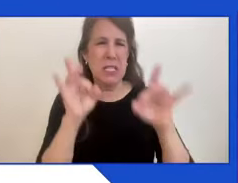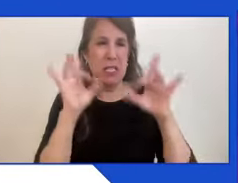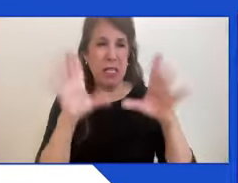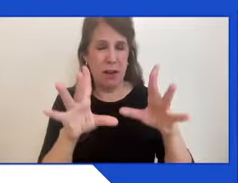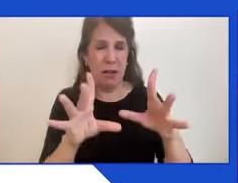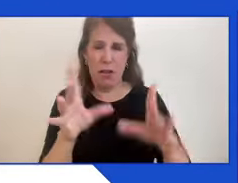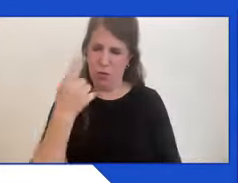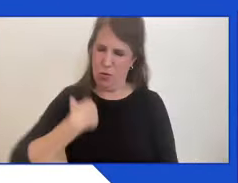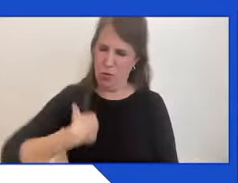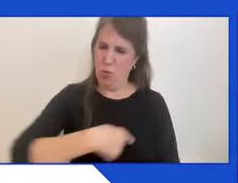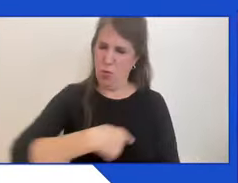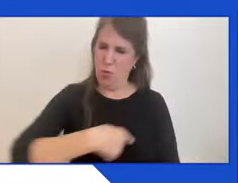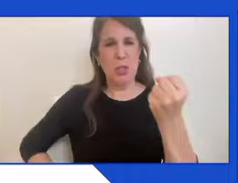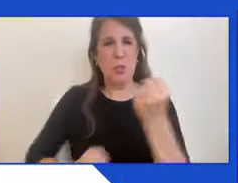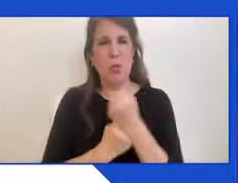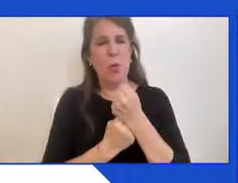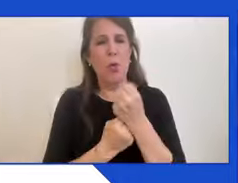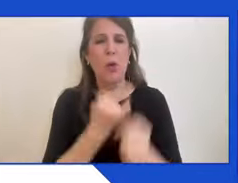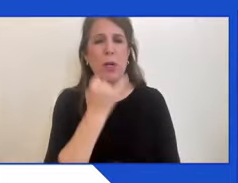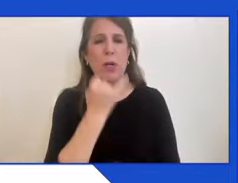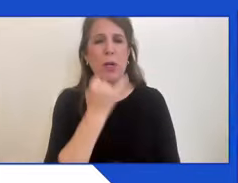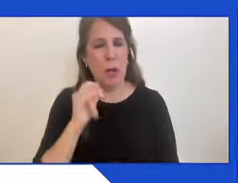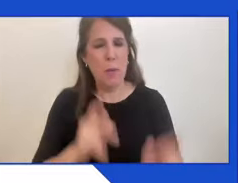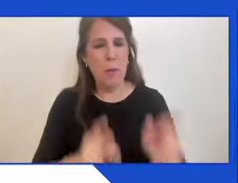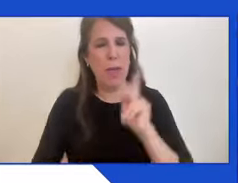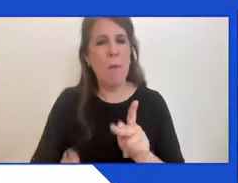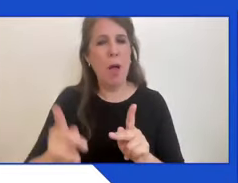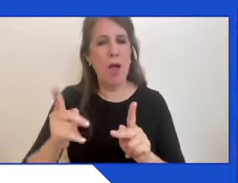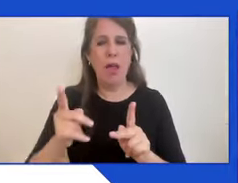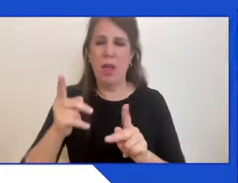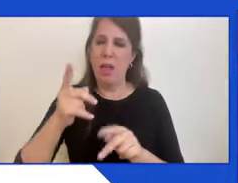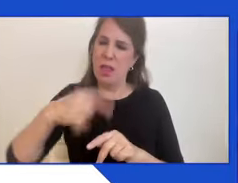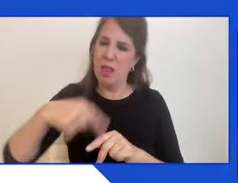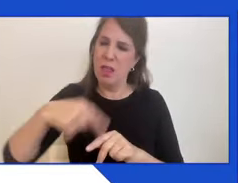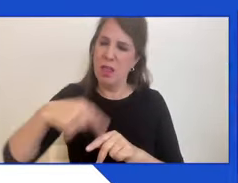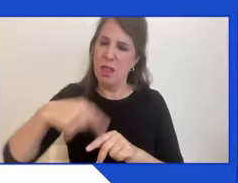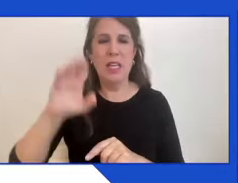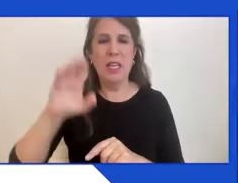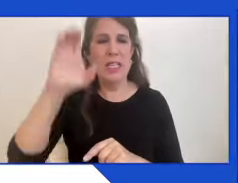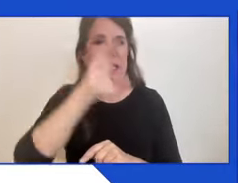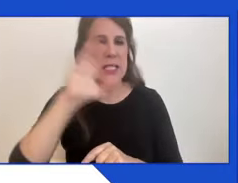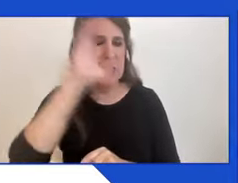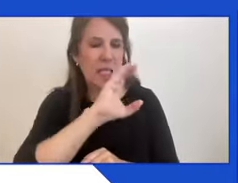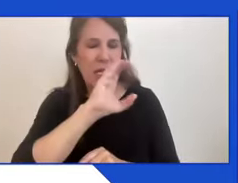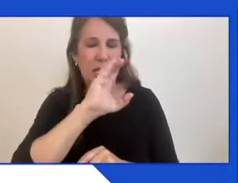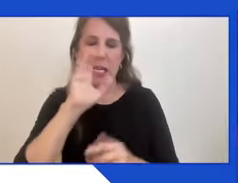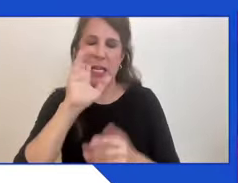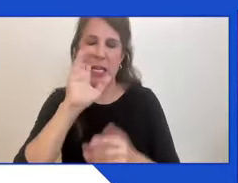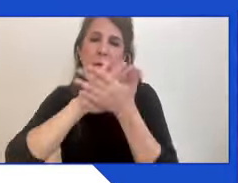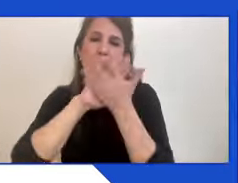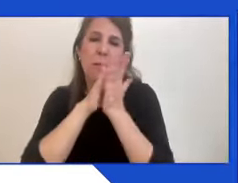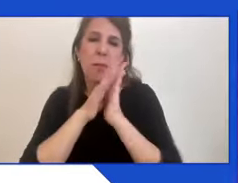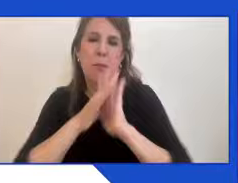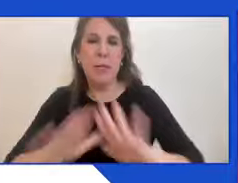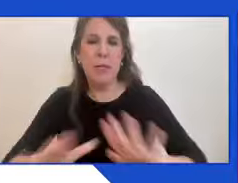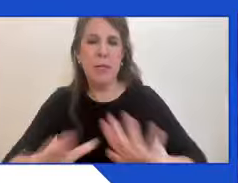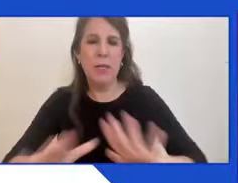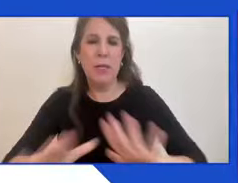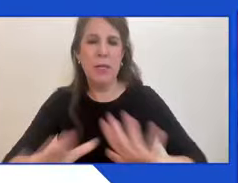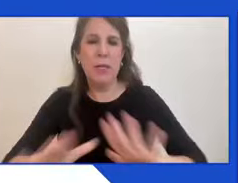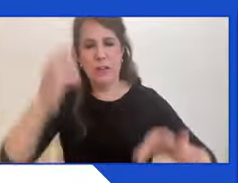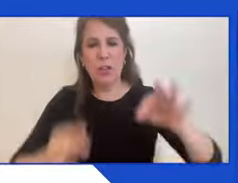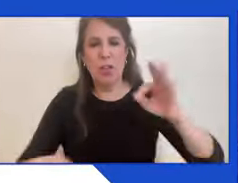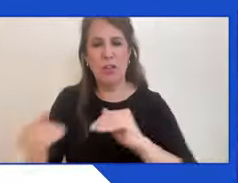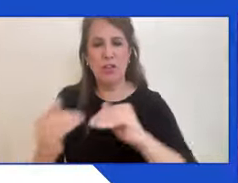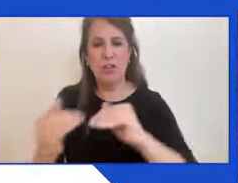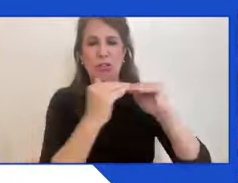people as they seek peace, justice, and the safe return of our hostages.